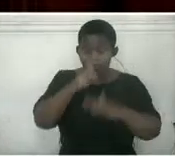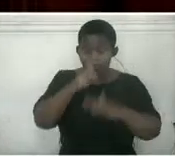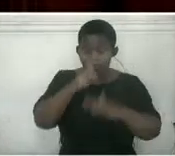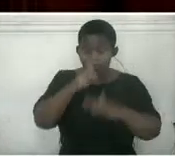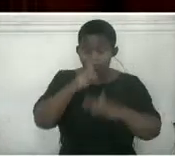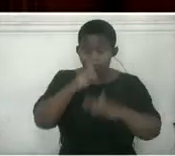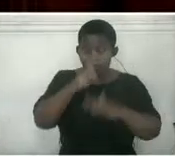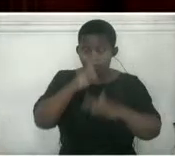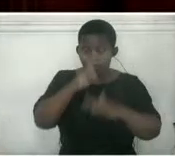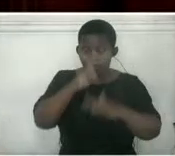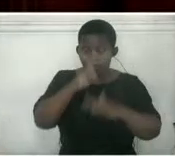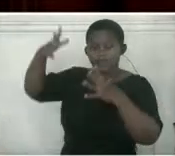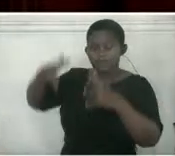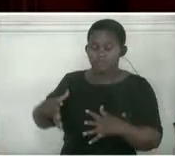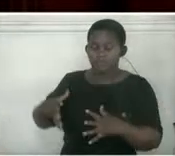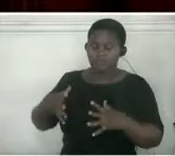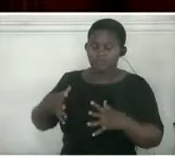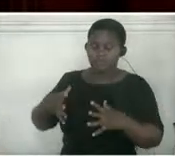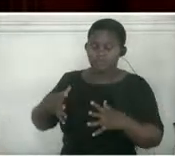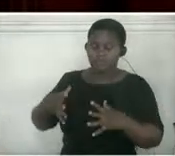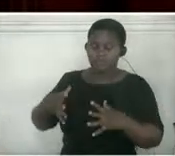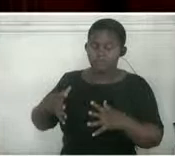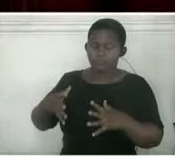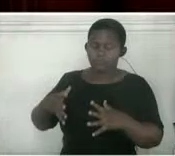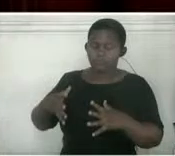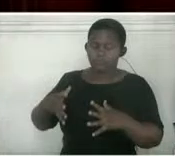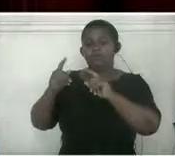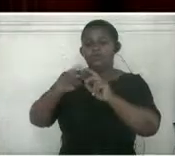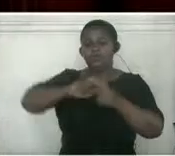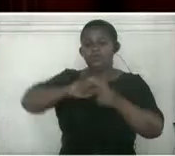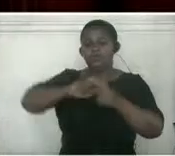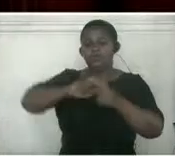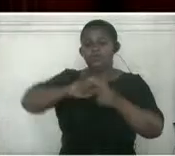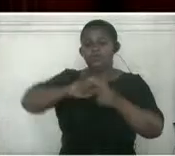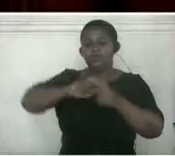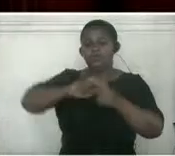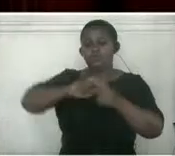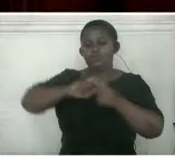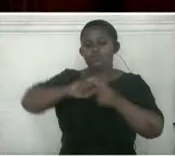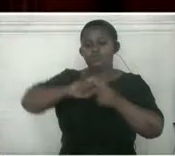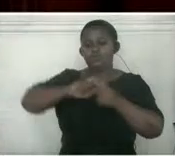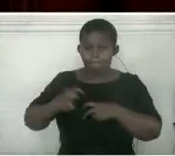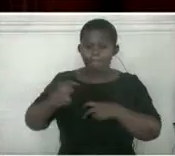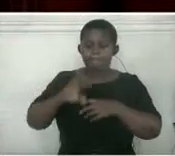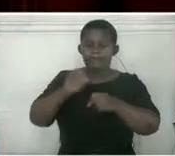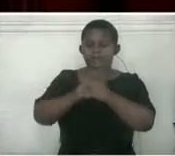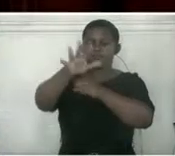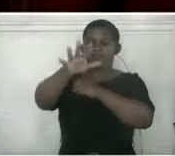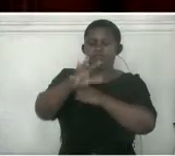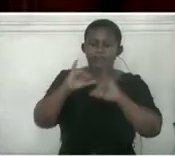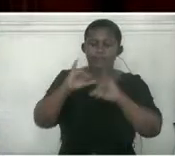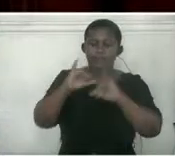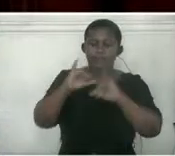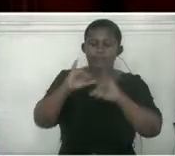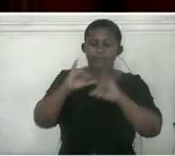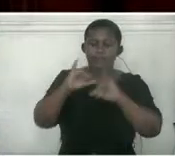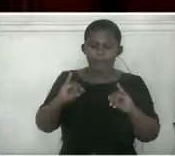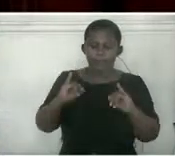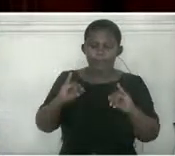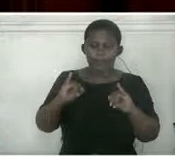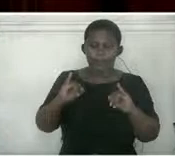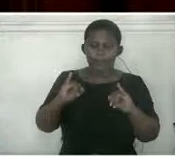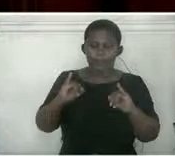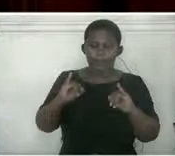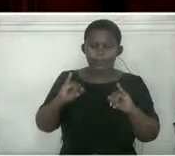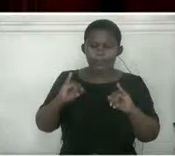the global tourism industry is arguably the worst hit by COVID-19 pandemic. A